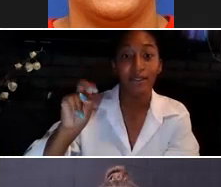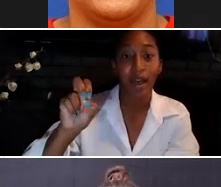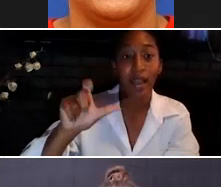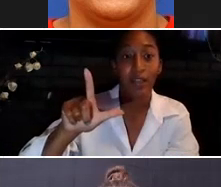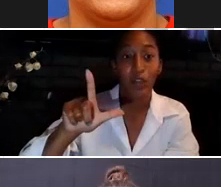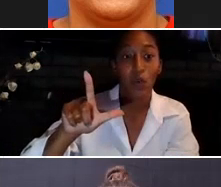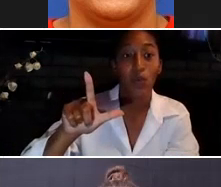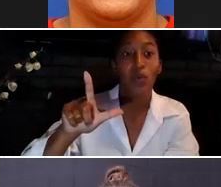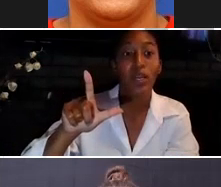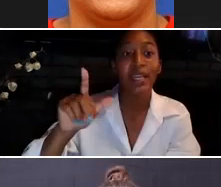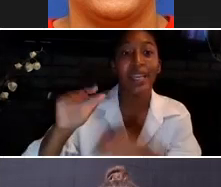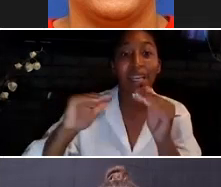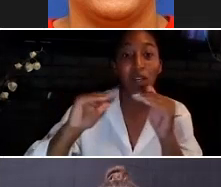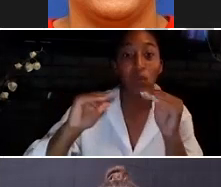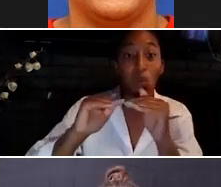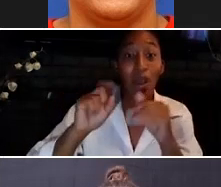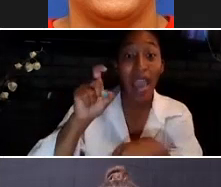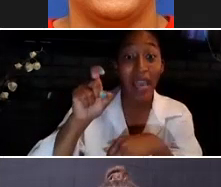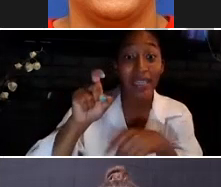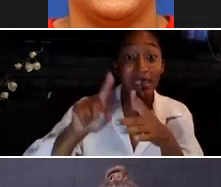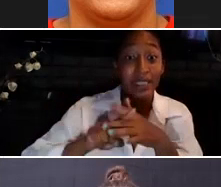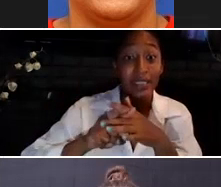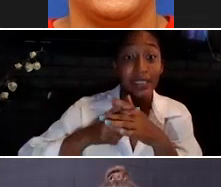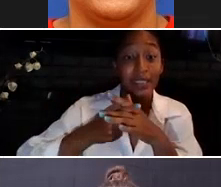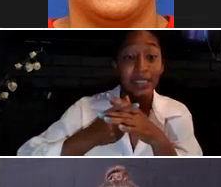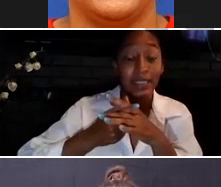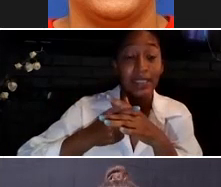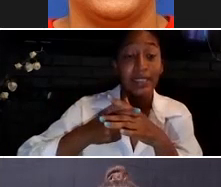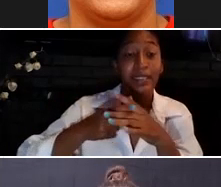initial plus